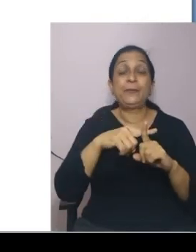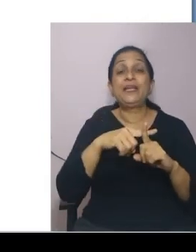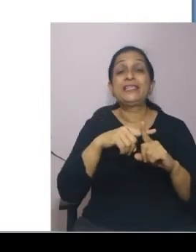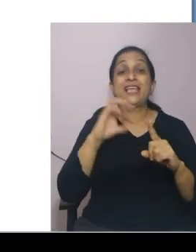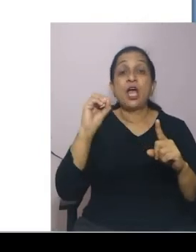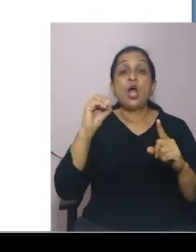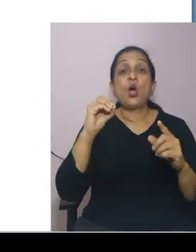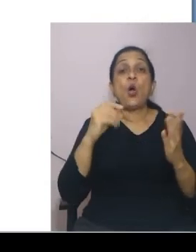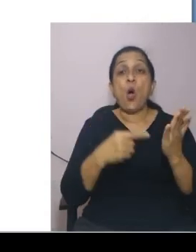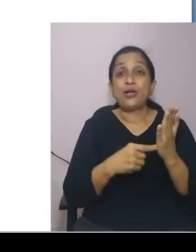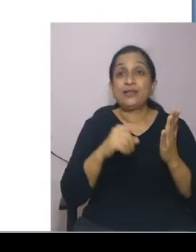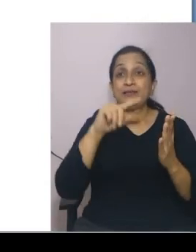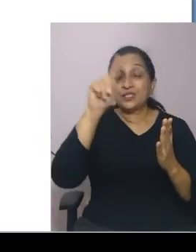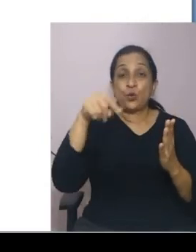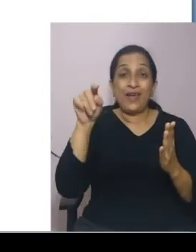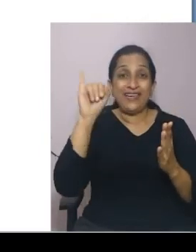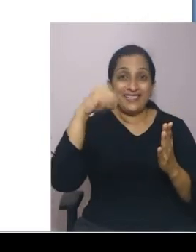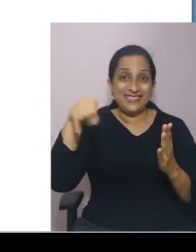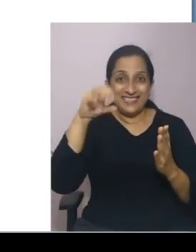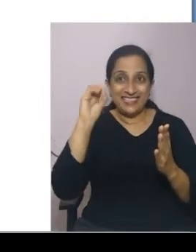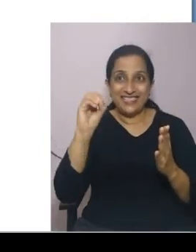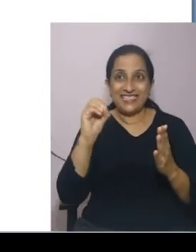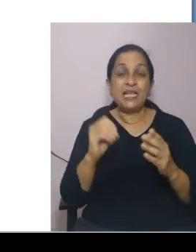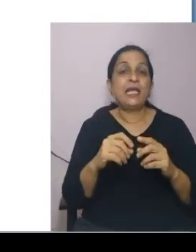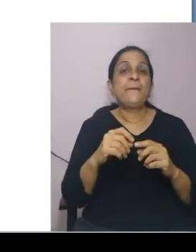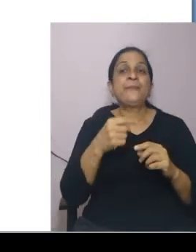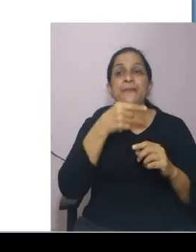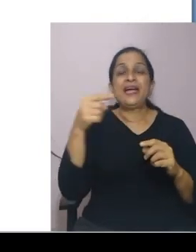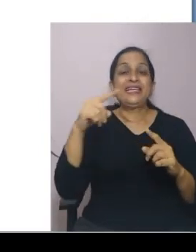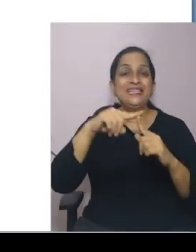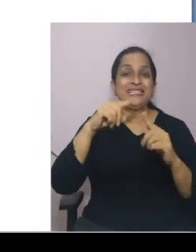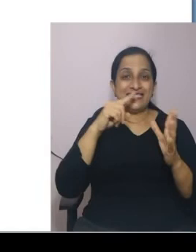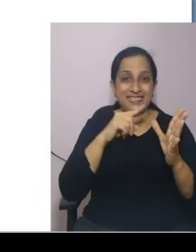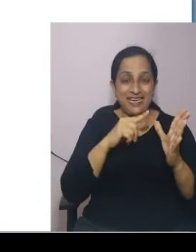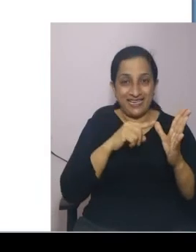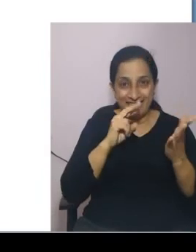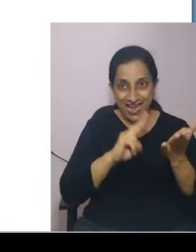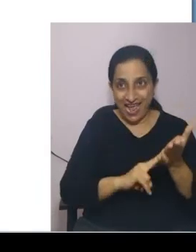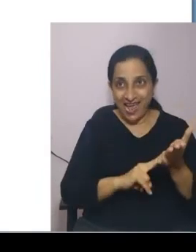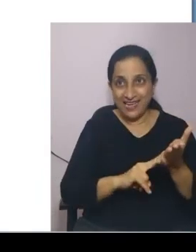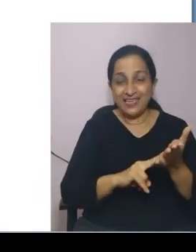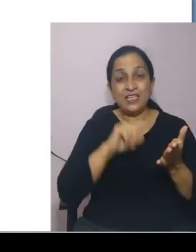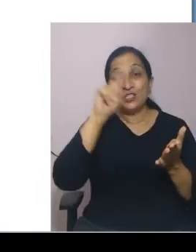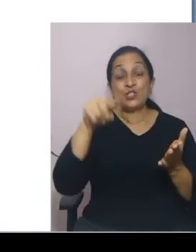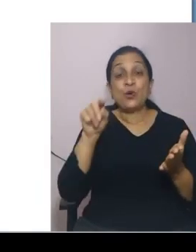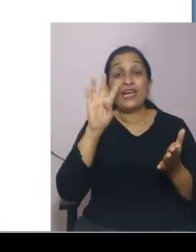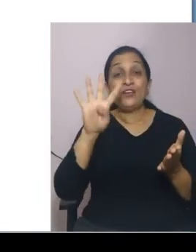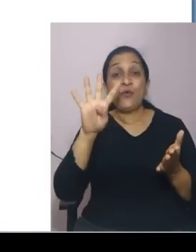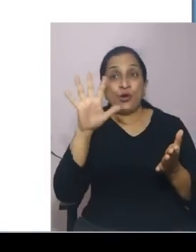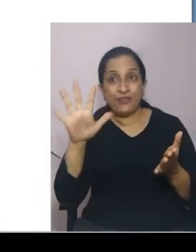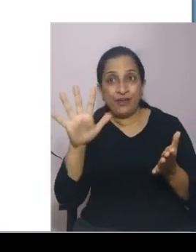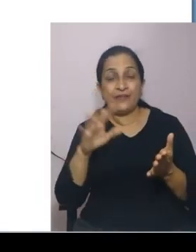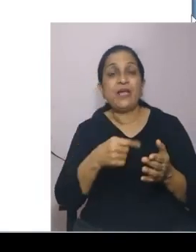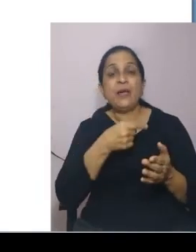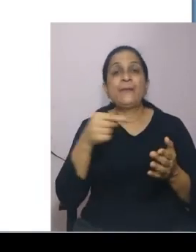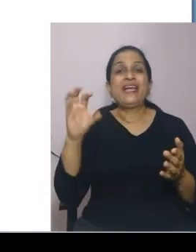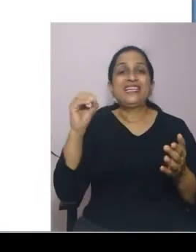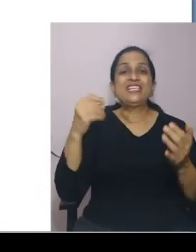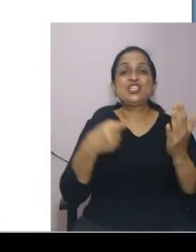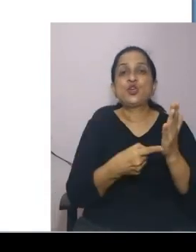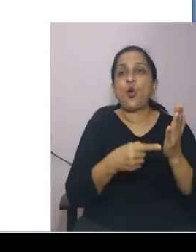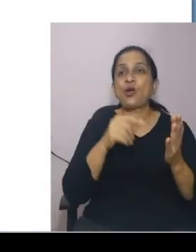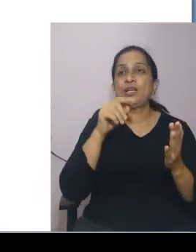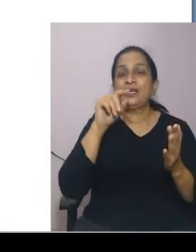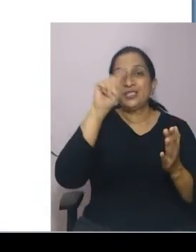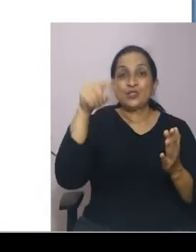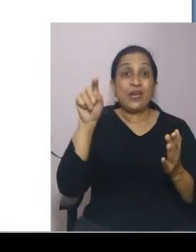to put in the beginning. If you know these values by heart, it's okay. Otherwise, if you don't, then you better refer to